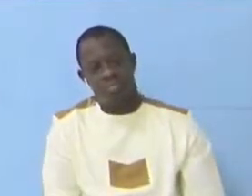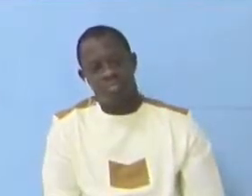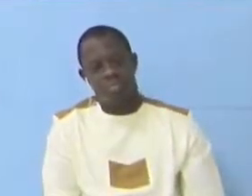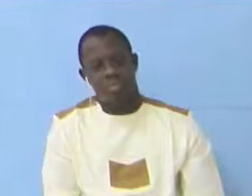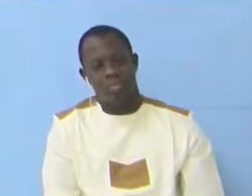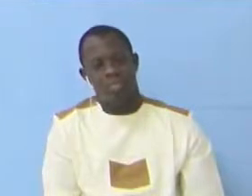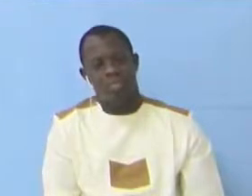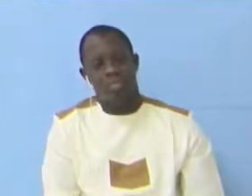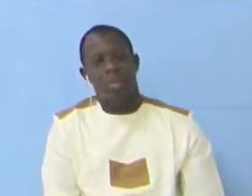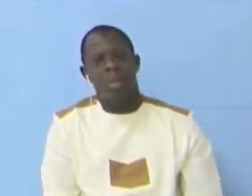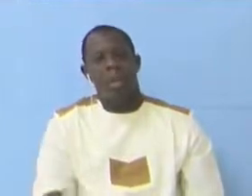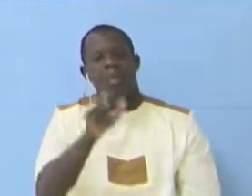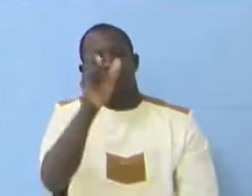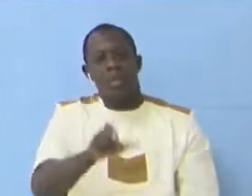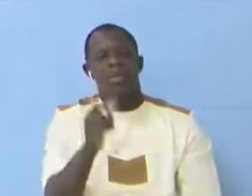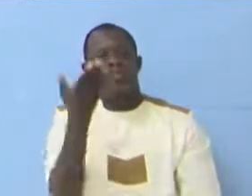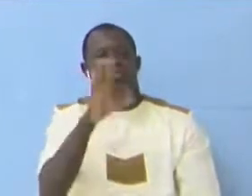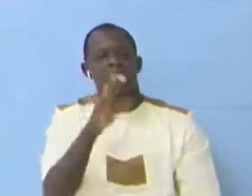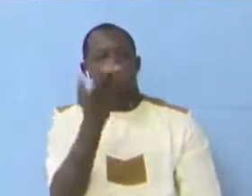Where did the person come from?